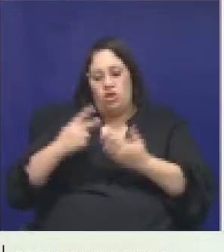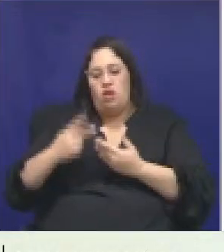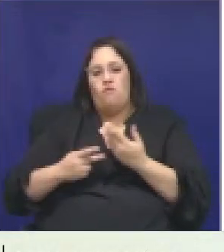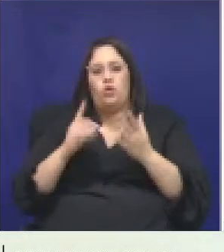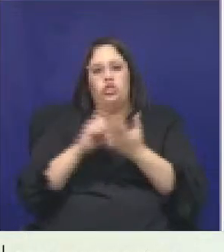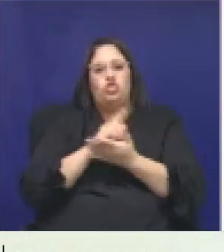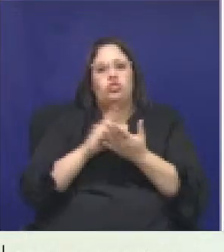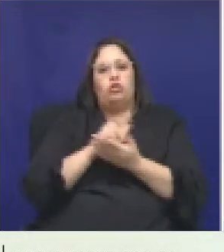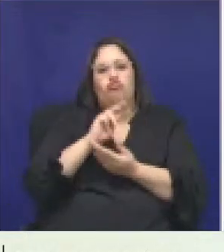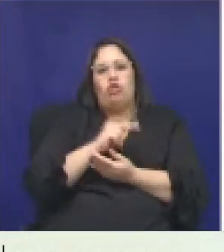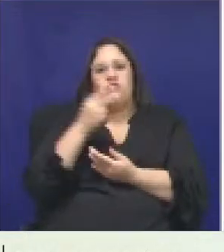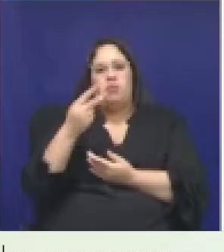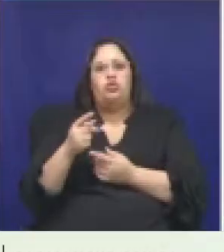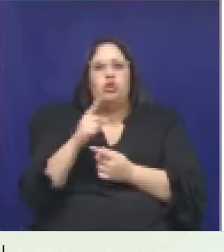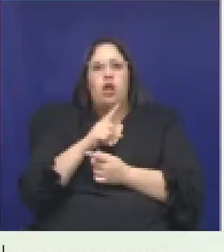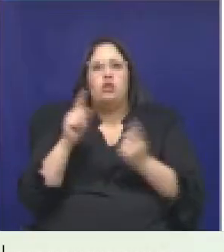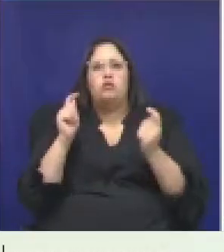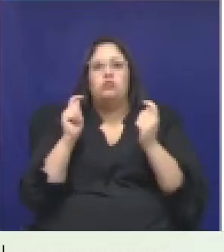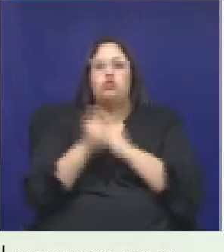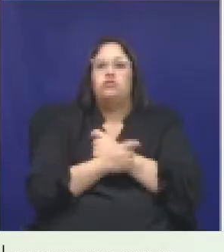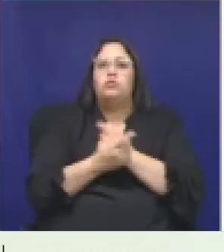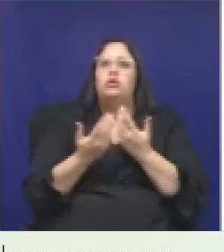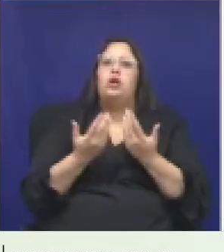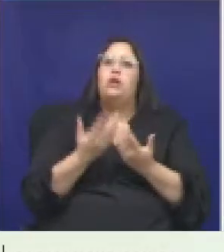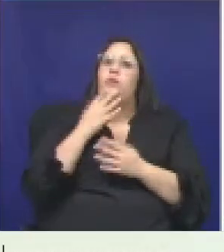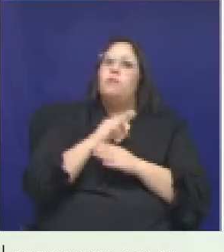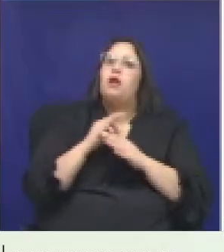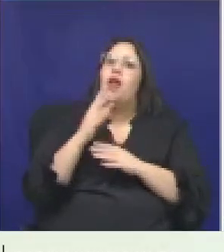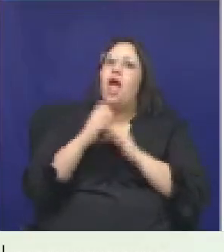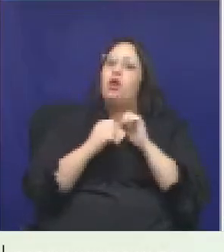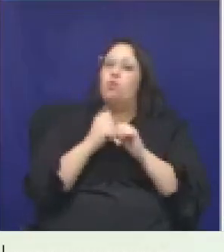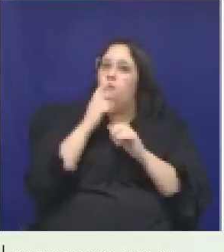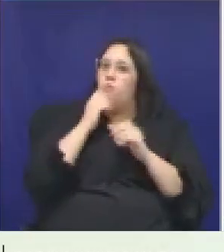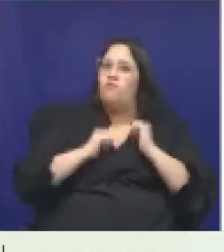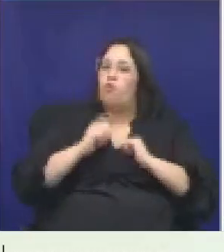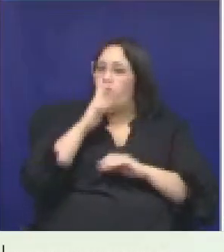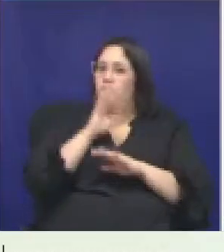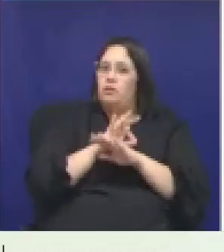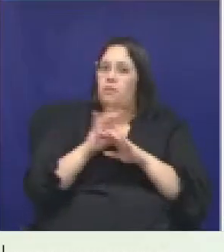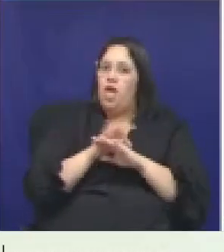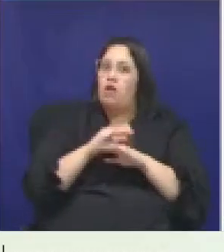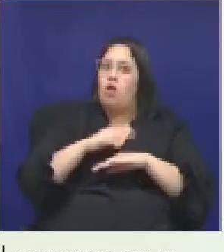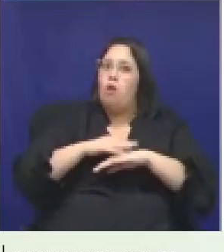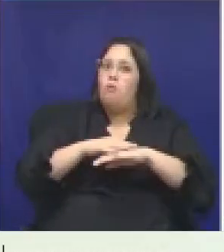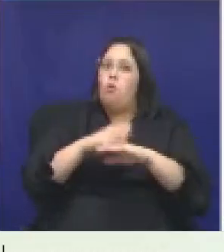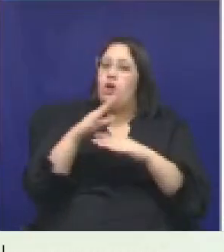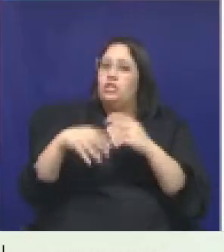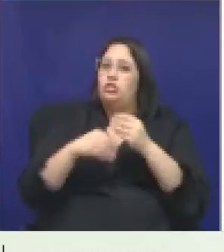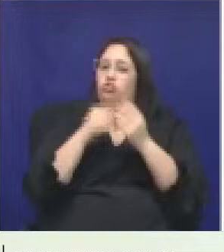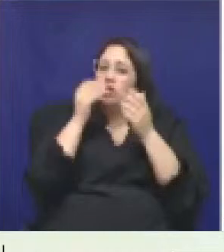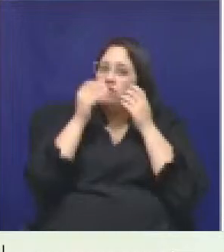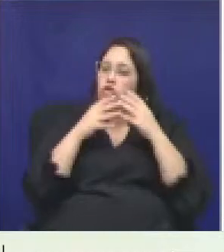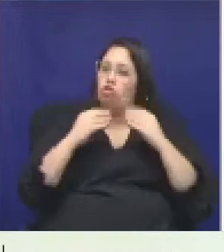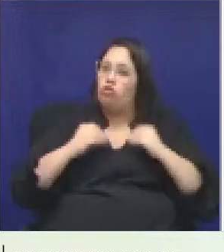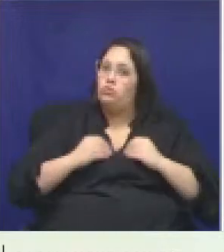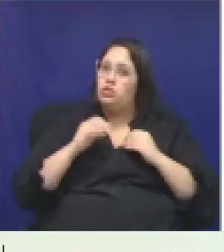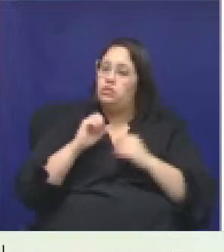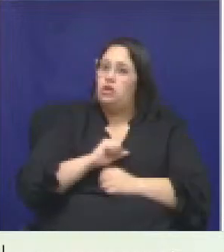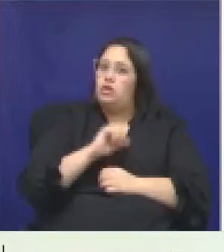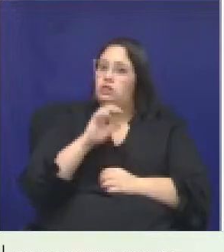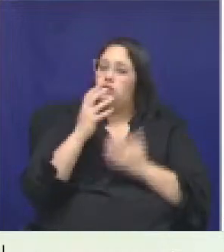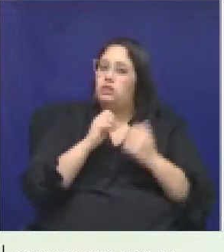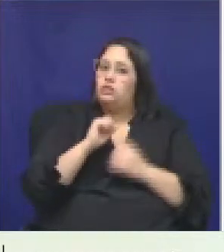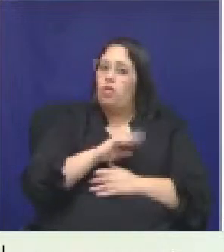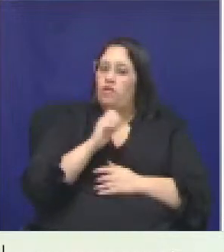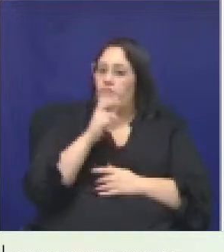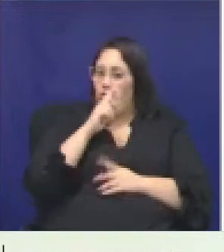transformation by Stats SA as contained in the strategic plan and the annual performance plan. Through the digital innovation and adoption, Stats SA needs to